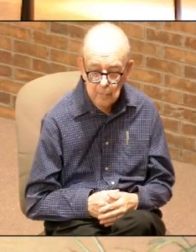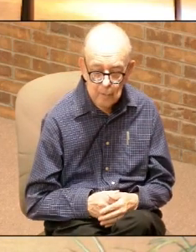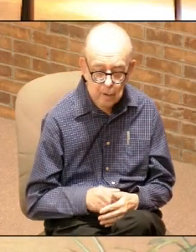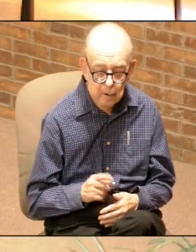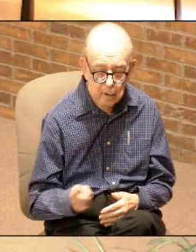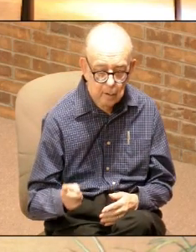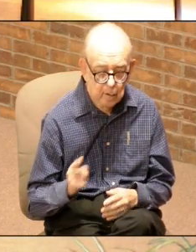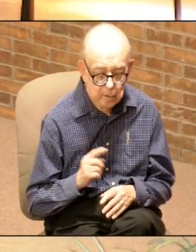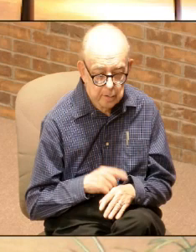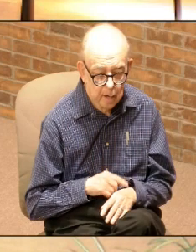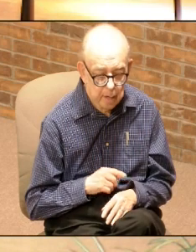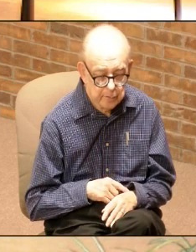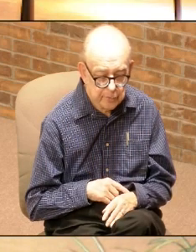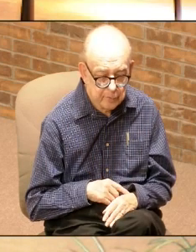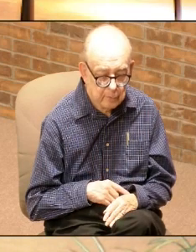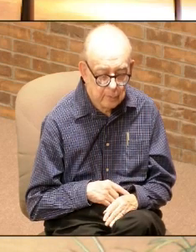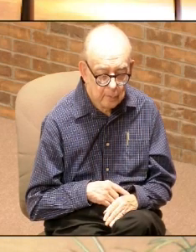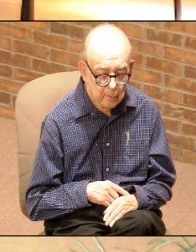There are times,